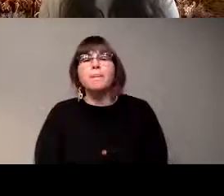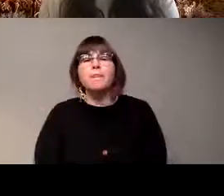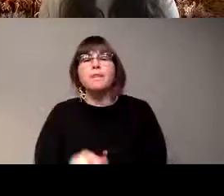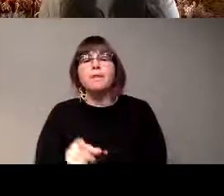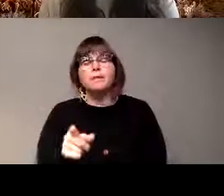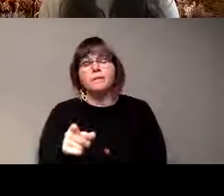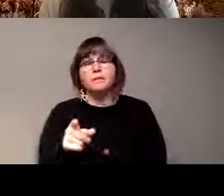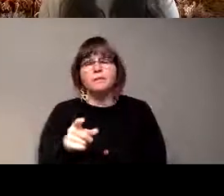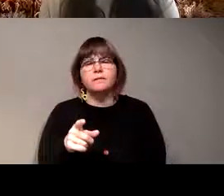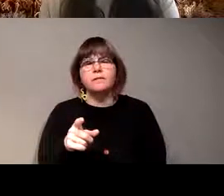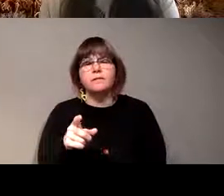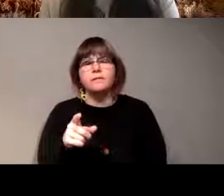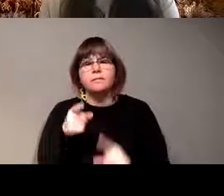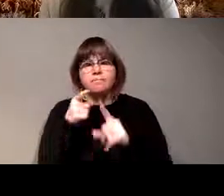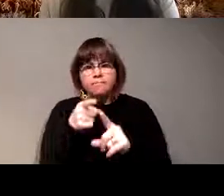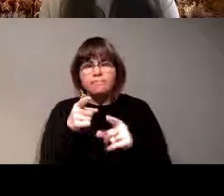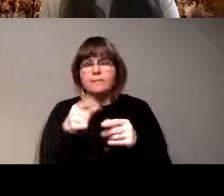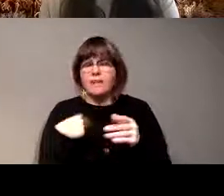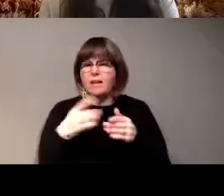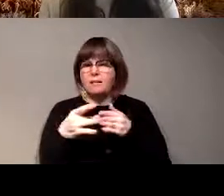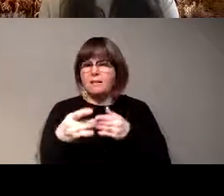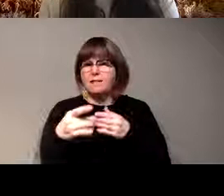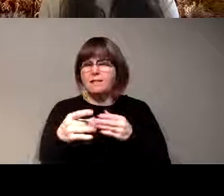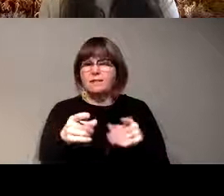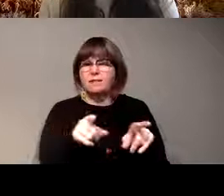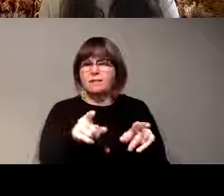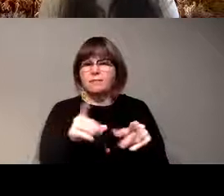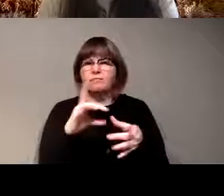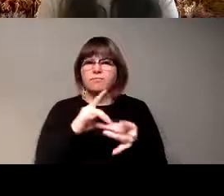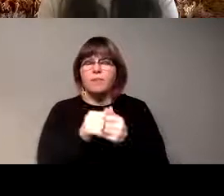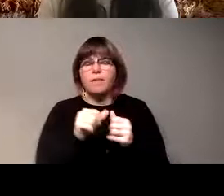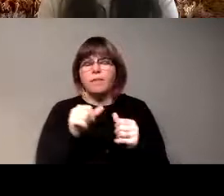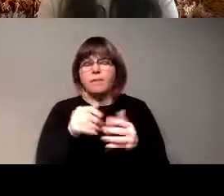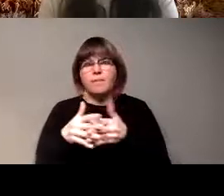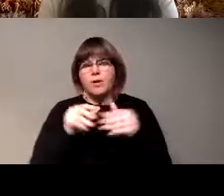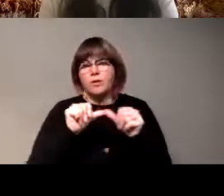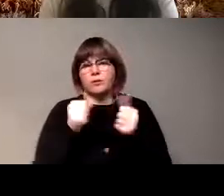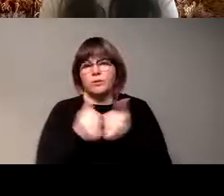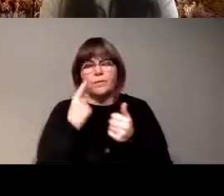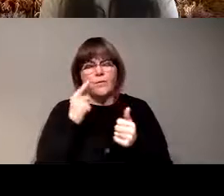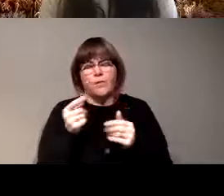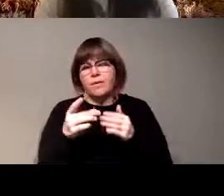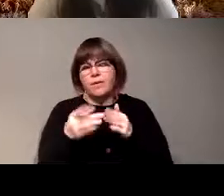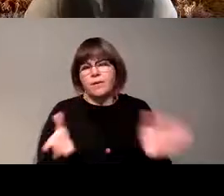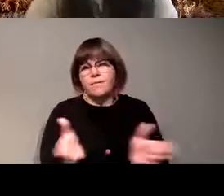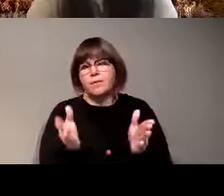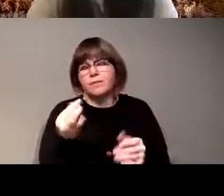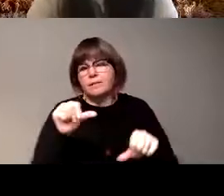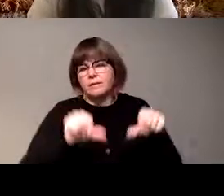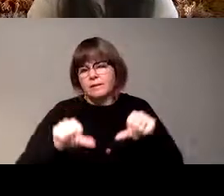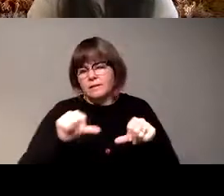an initiative that I lead along with the American Association for the Advancement of